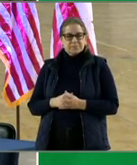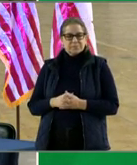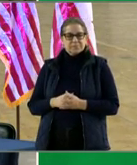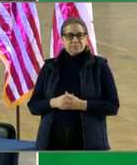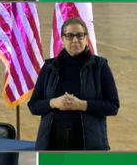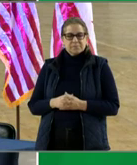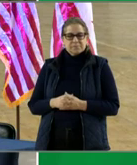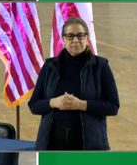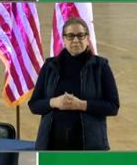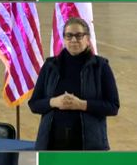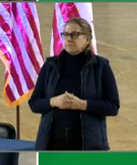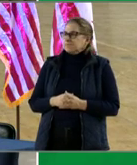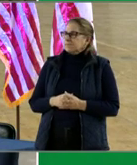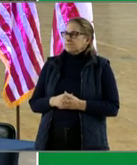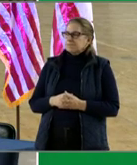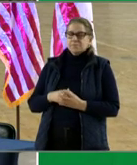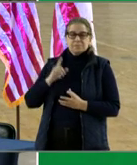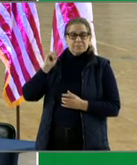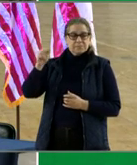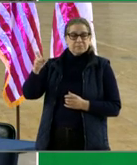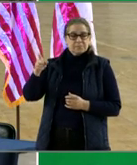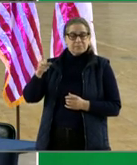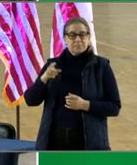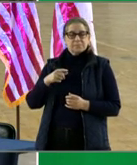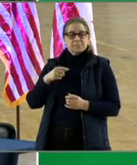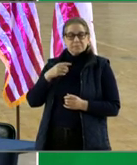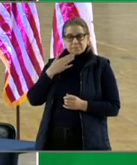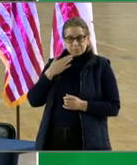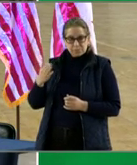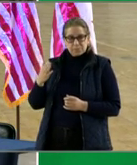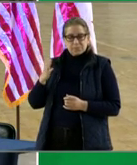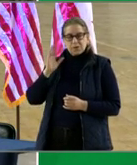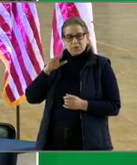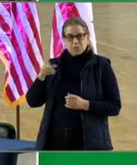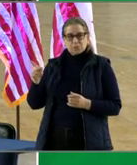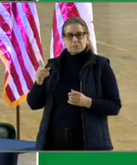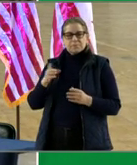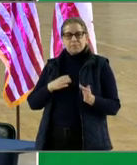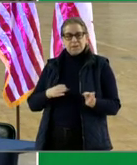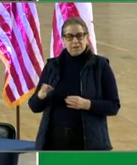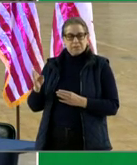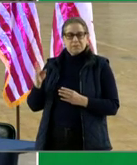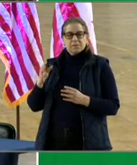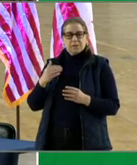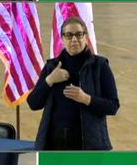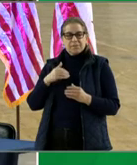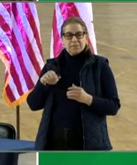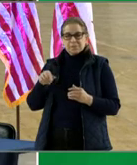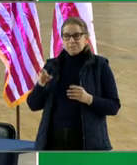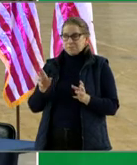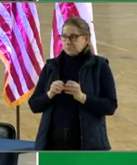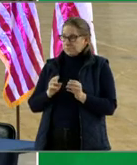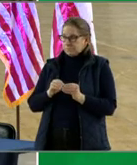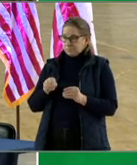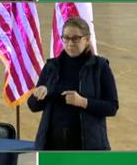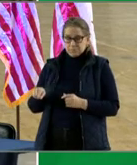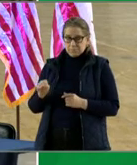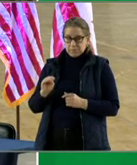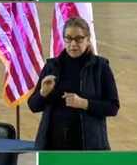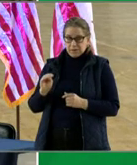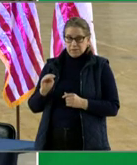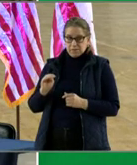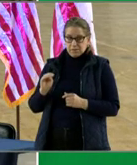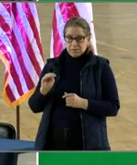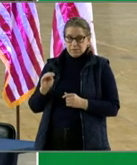do your normal press briefing about the council's legislative session on Monday. Yes. And we'll return